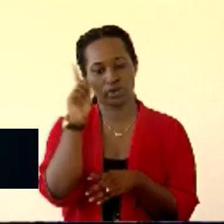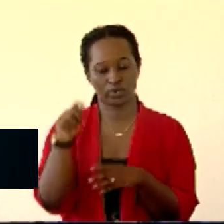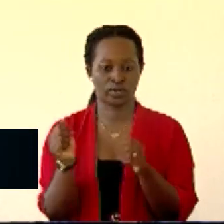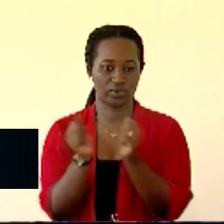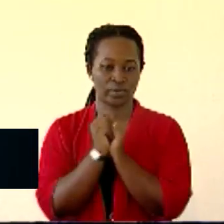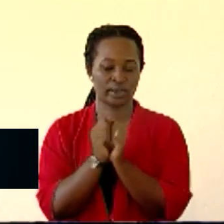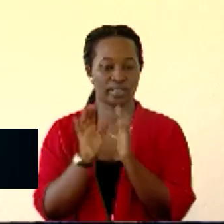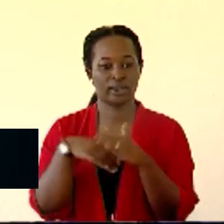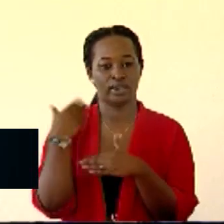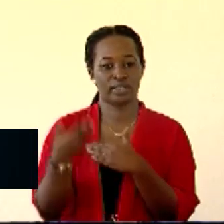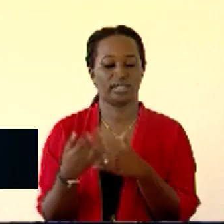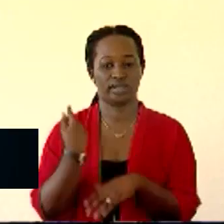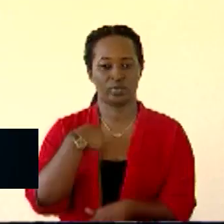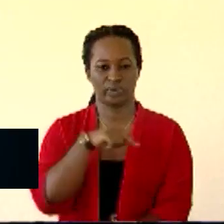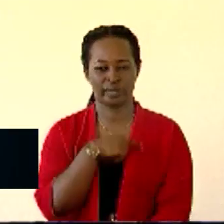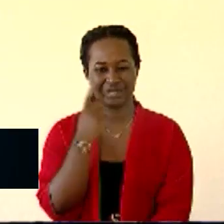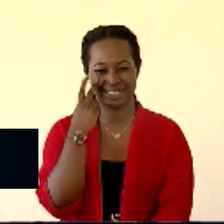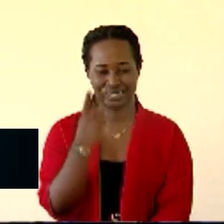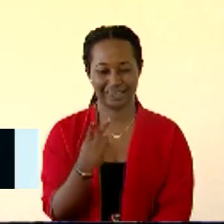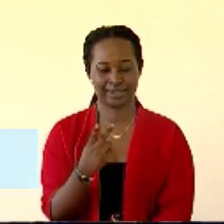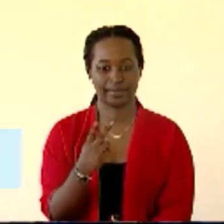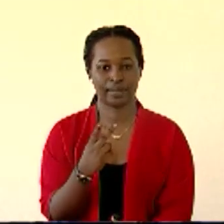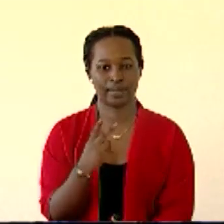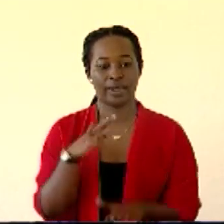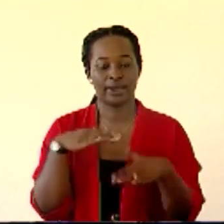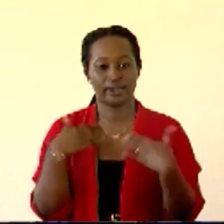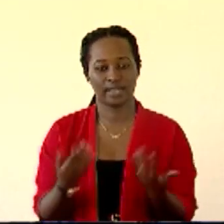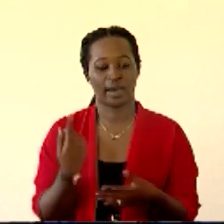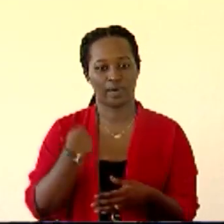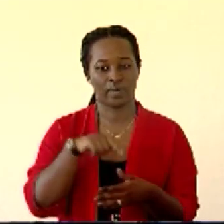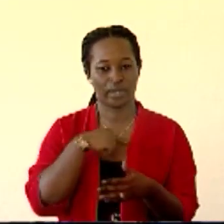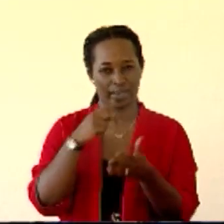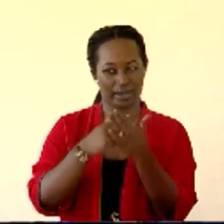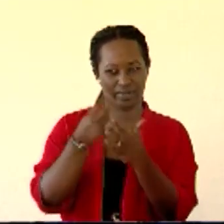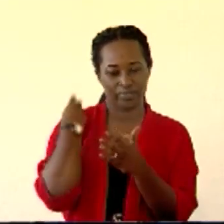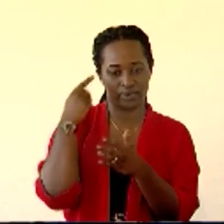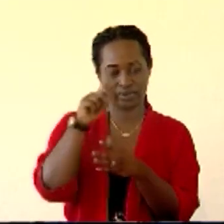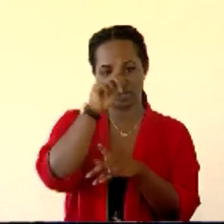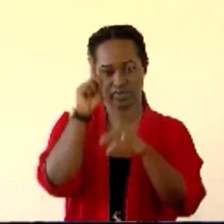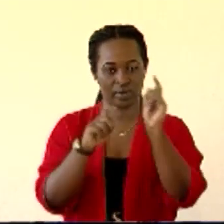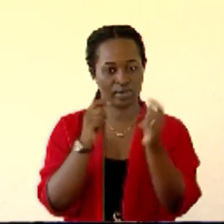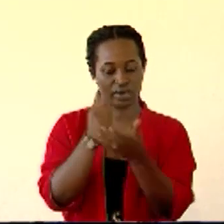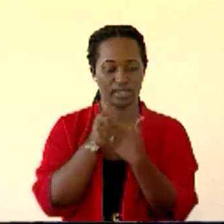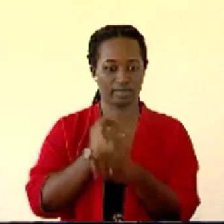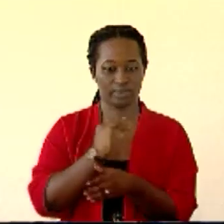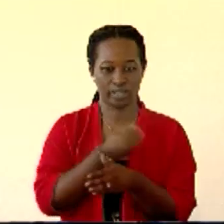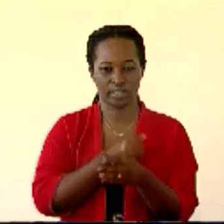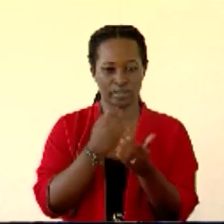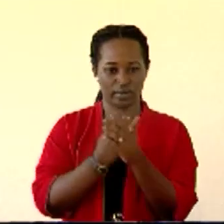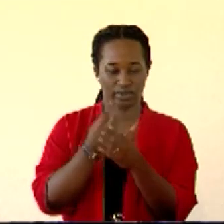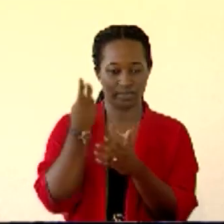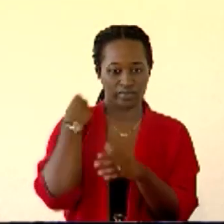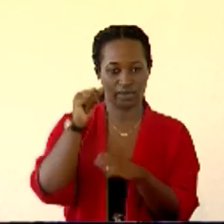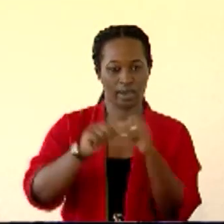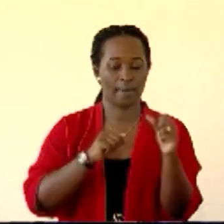then we see or we review. These questions will help us to review actually